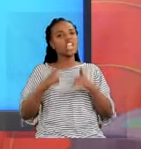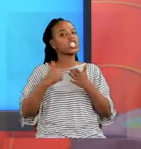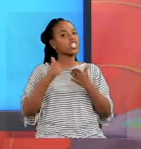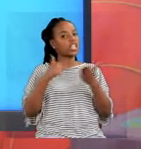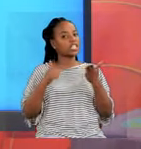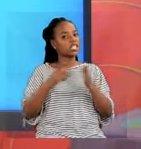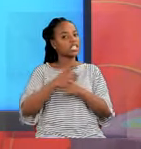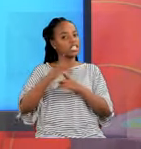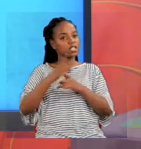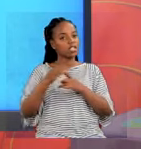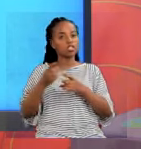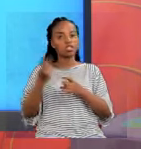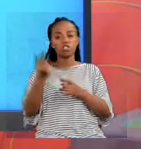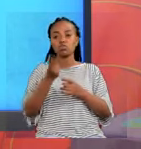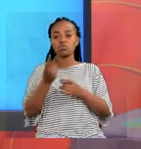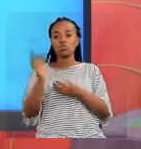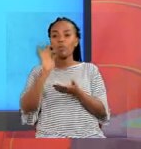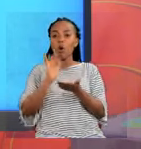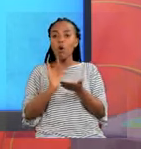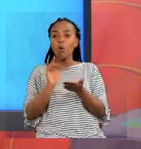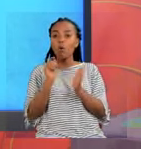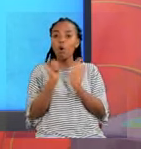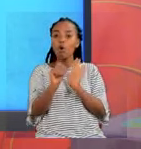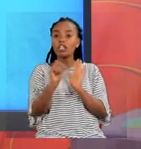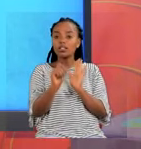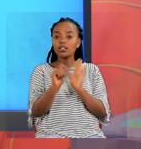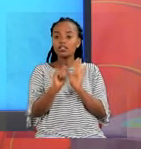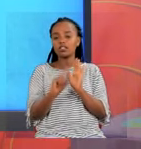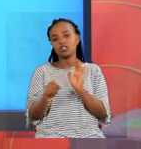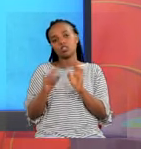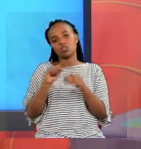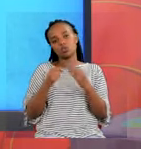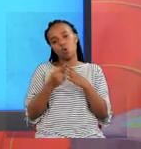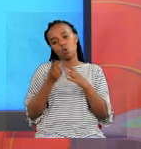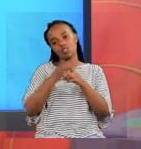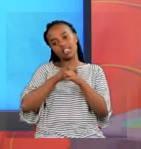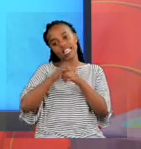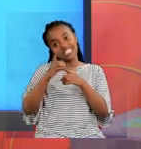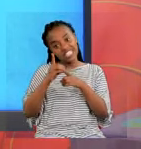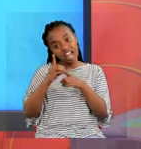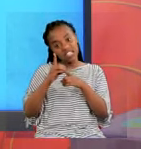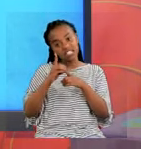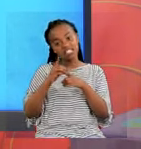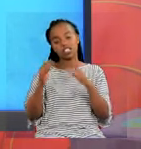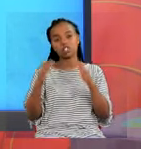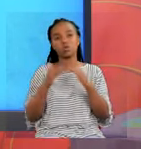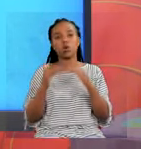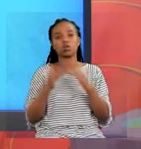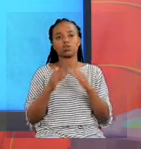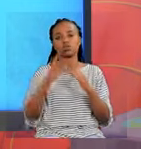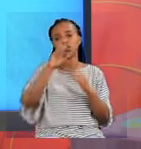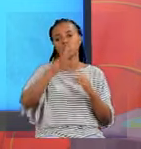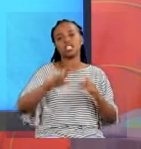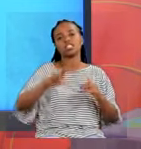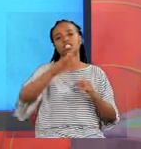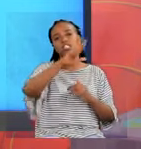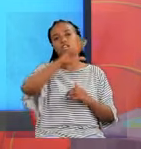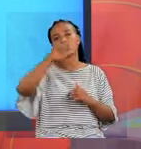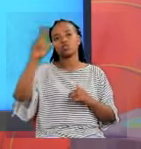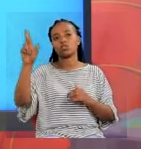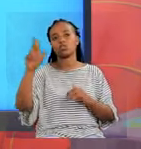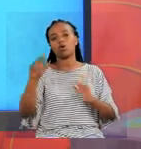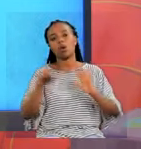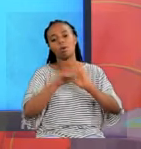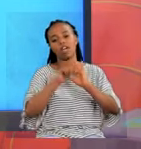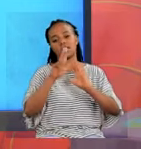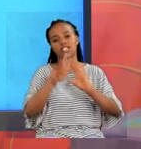two points. So the distance is equal to the square root of